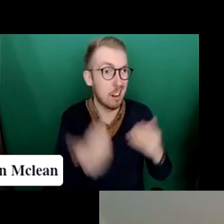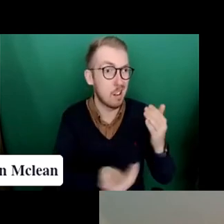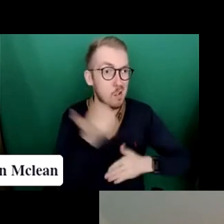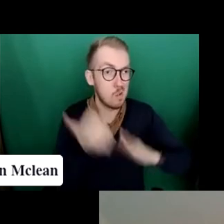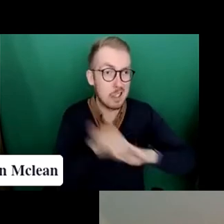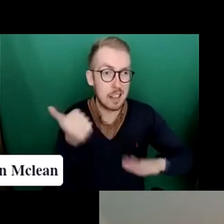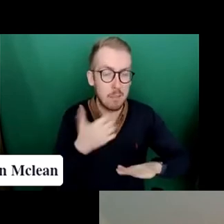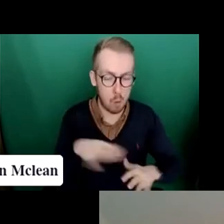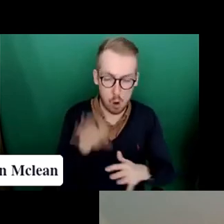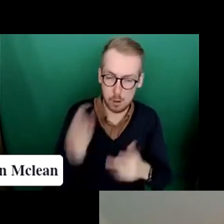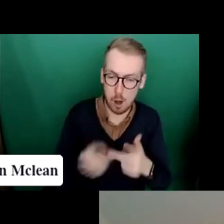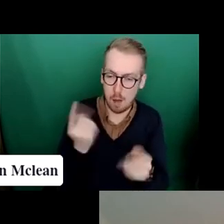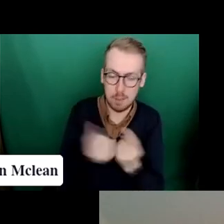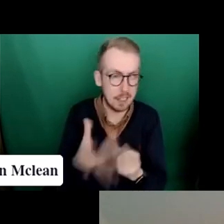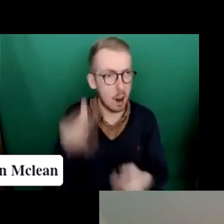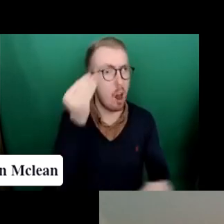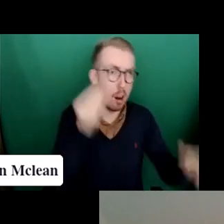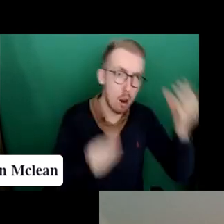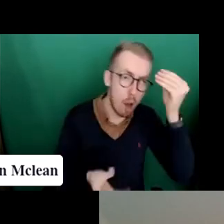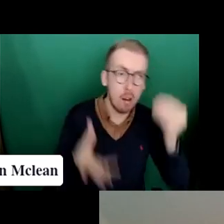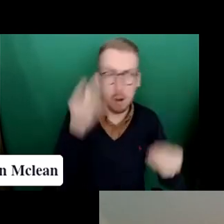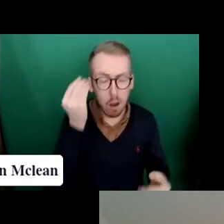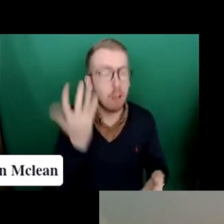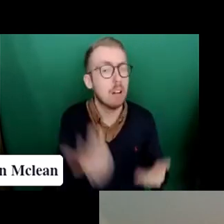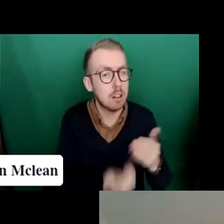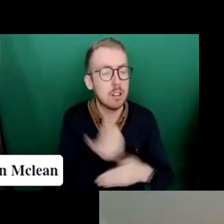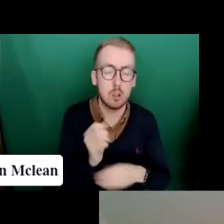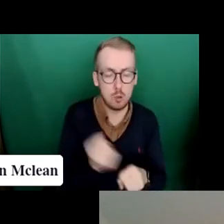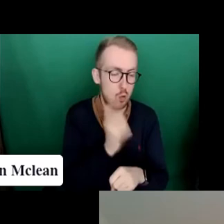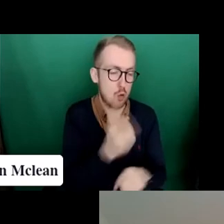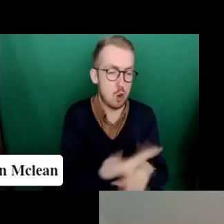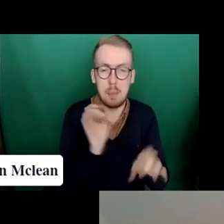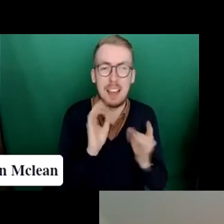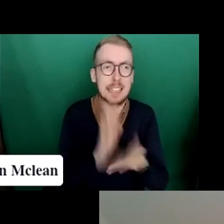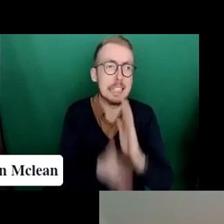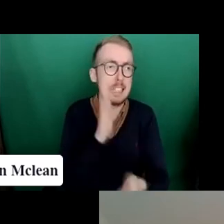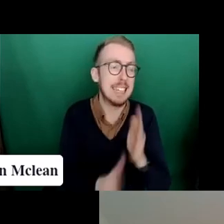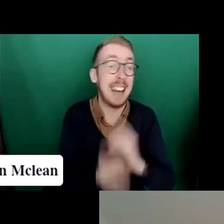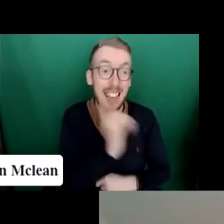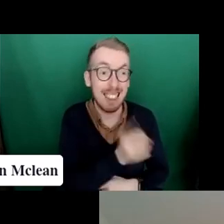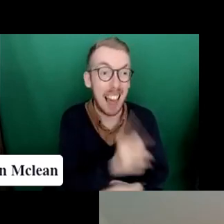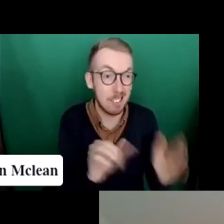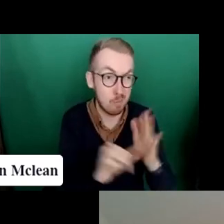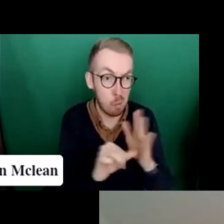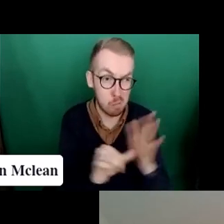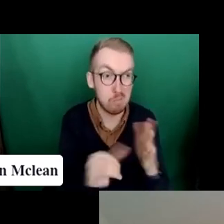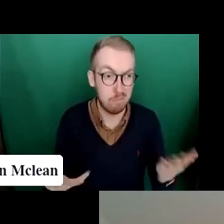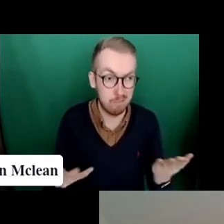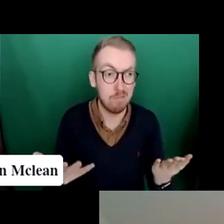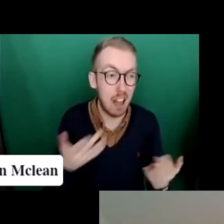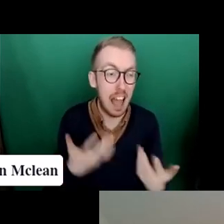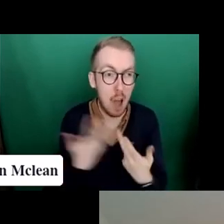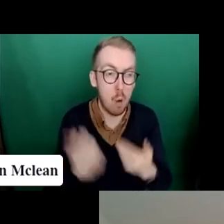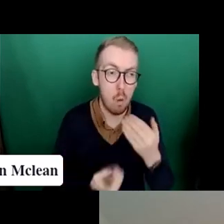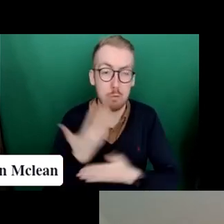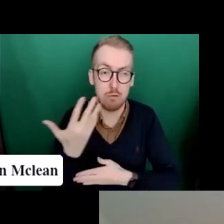do something different, it's there, as opposed to there's nothing there. You just do this job and that's your job. And I think that's a lot of problems that we have within progression